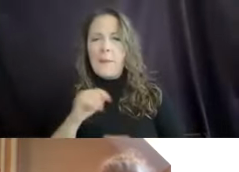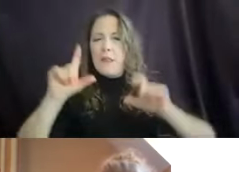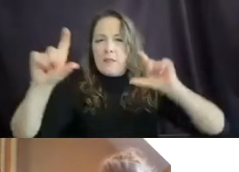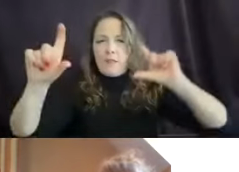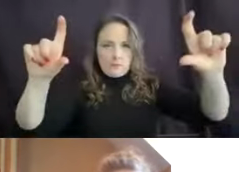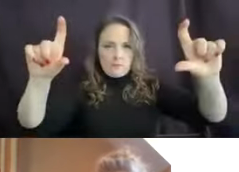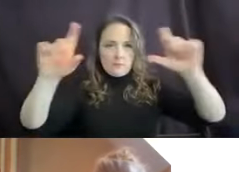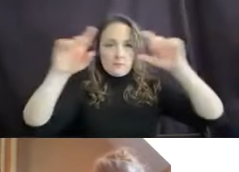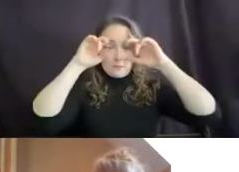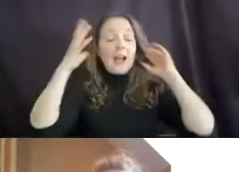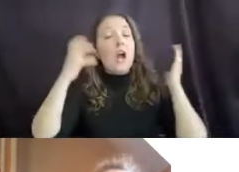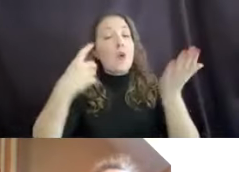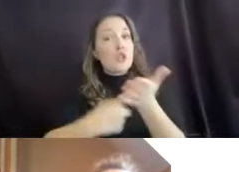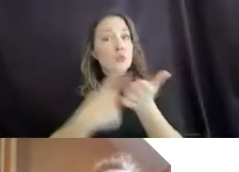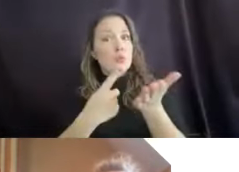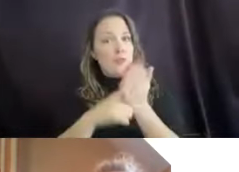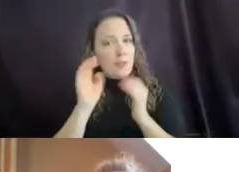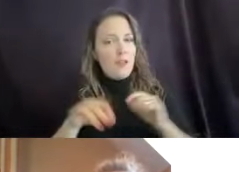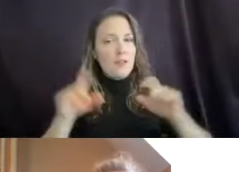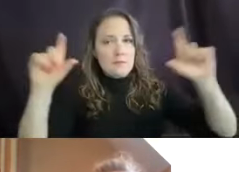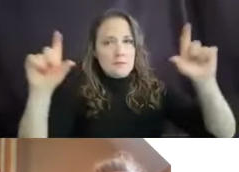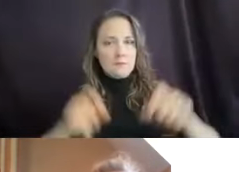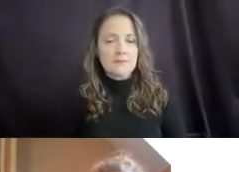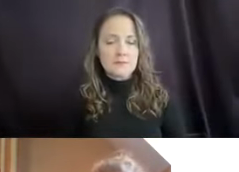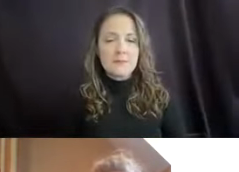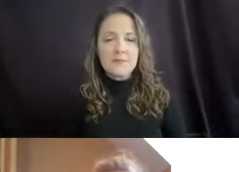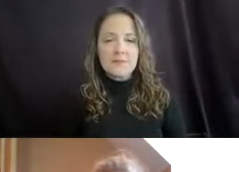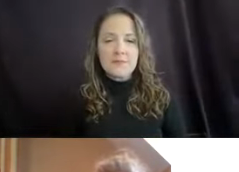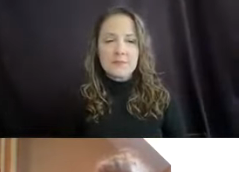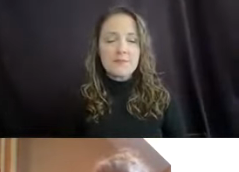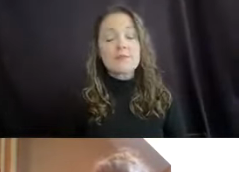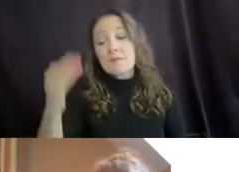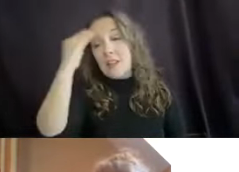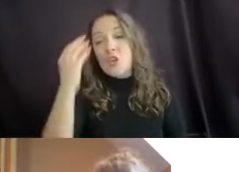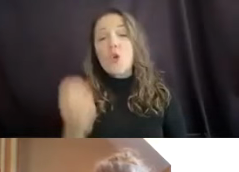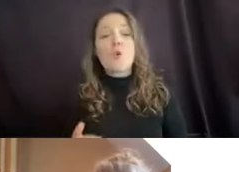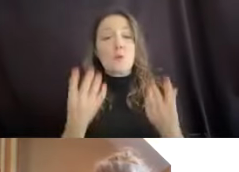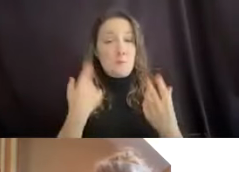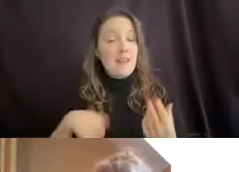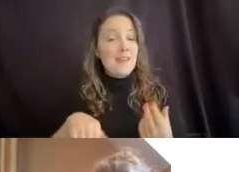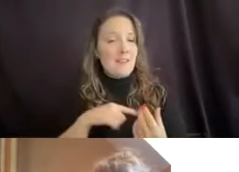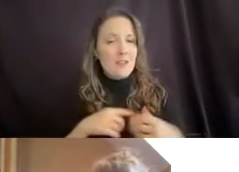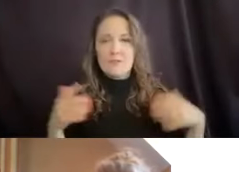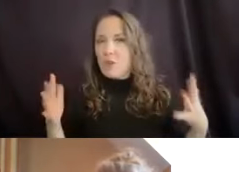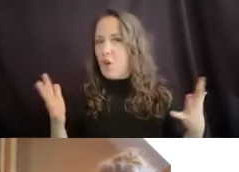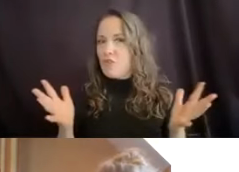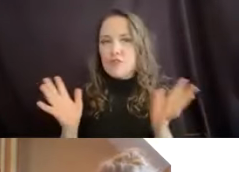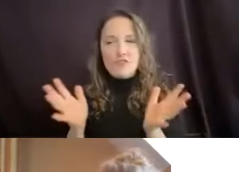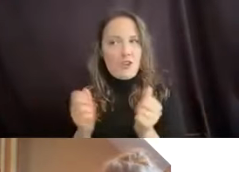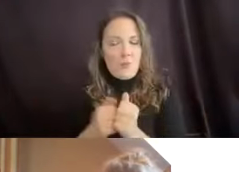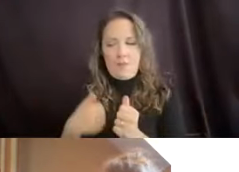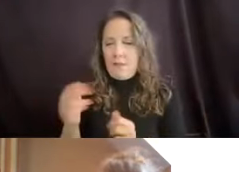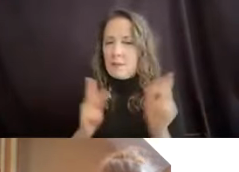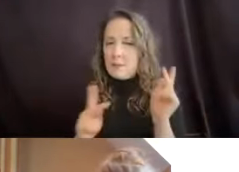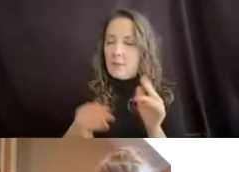I want to talk about it and I want to hear from you. I know a lot of us have already spoken to young people in our lives about dating